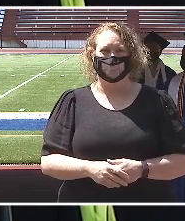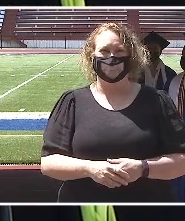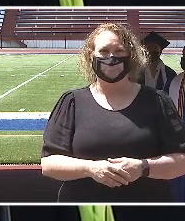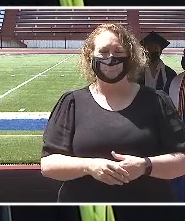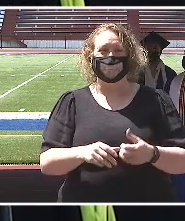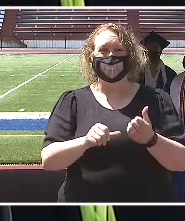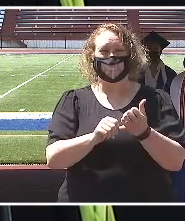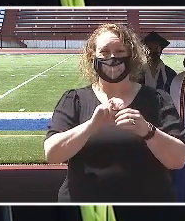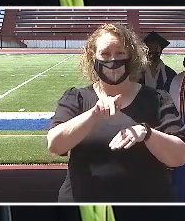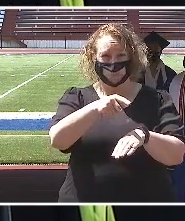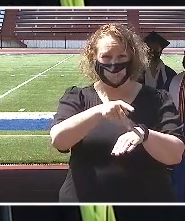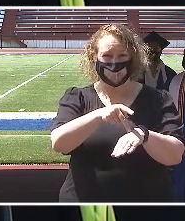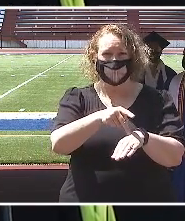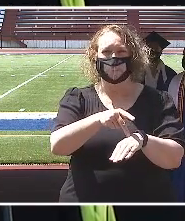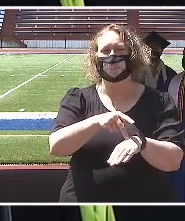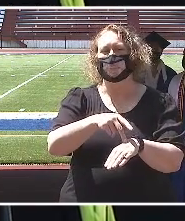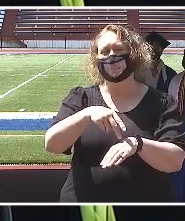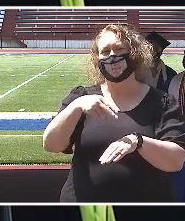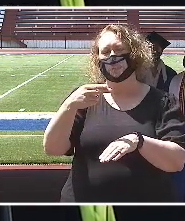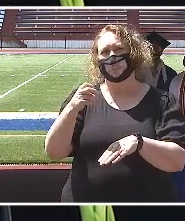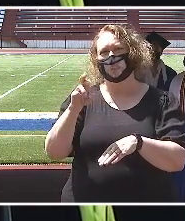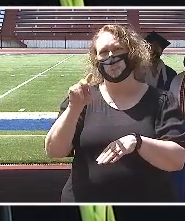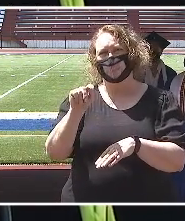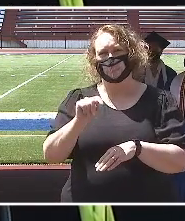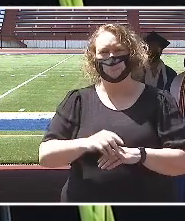Assistant Principal Lynn Herrink.